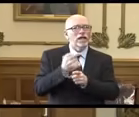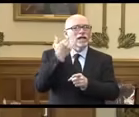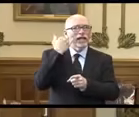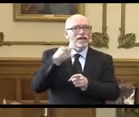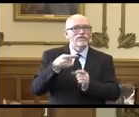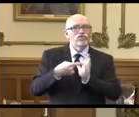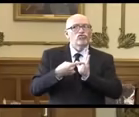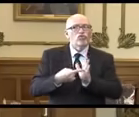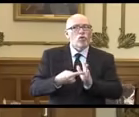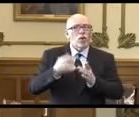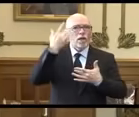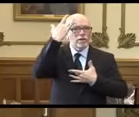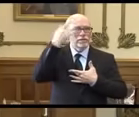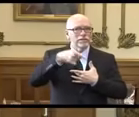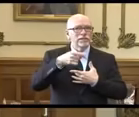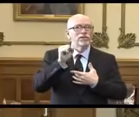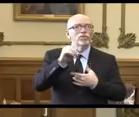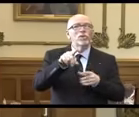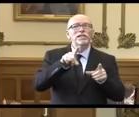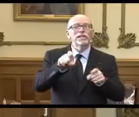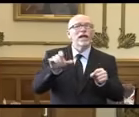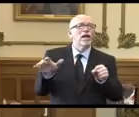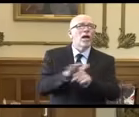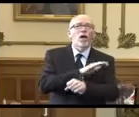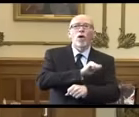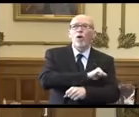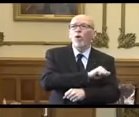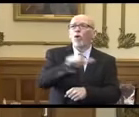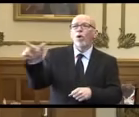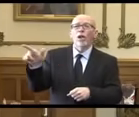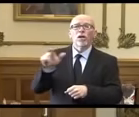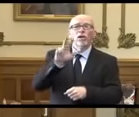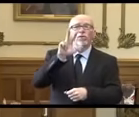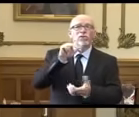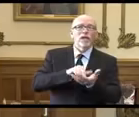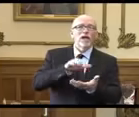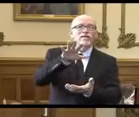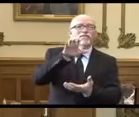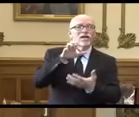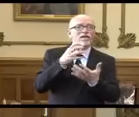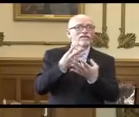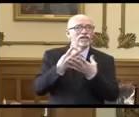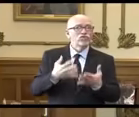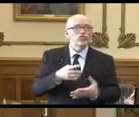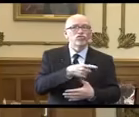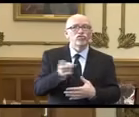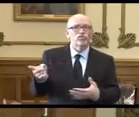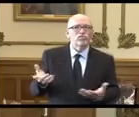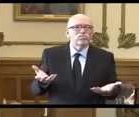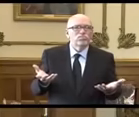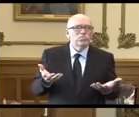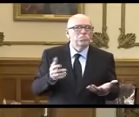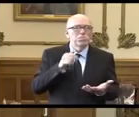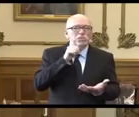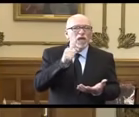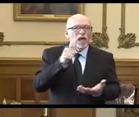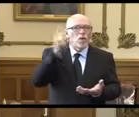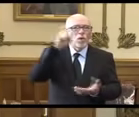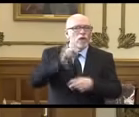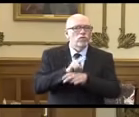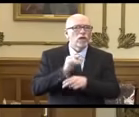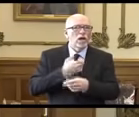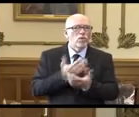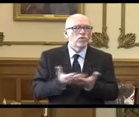actually present. So testing an entire facility, testing 3,500 offenders, just is not the best use of